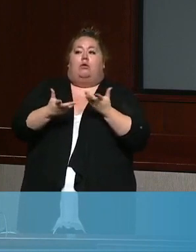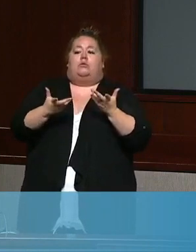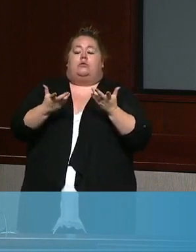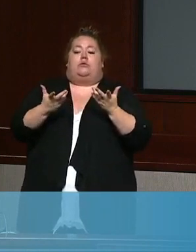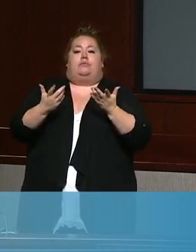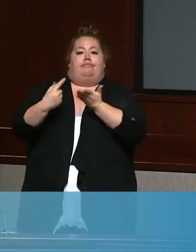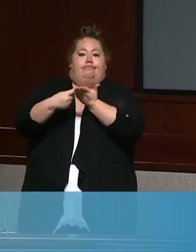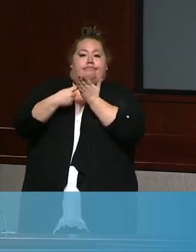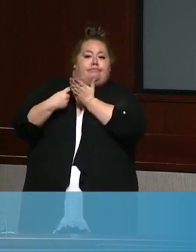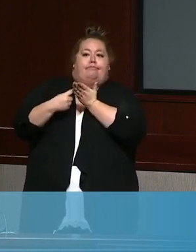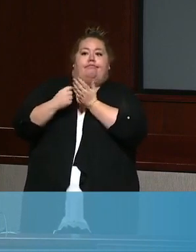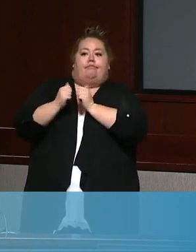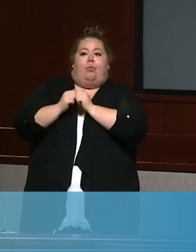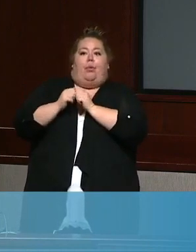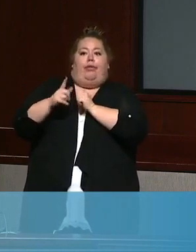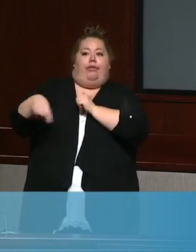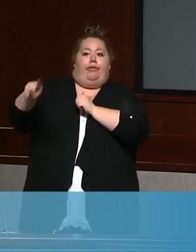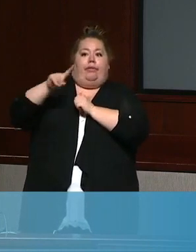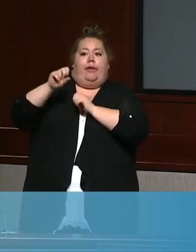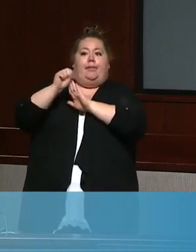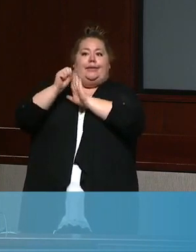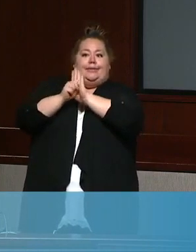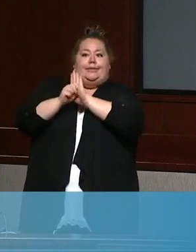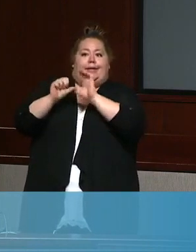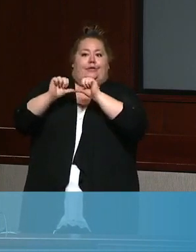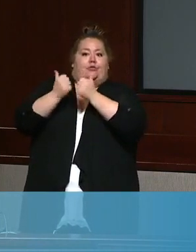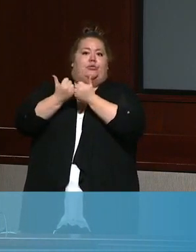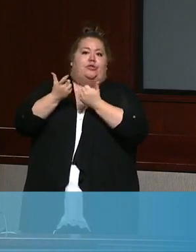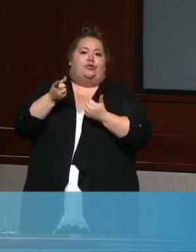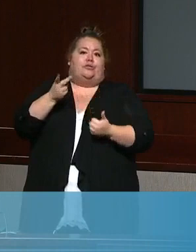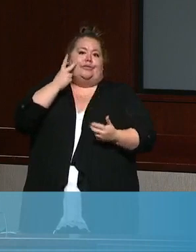calls with our state association.